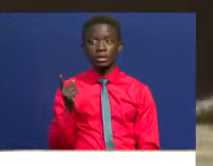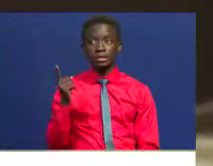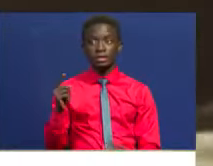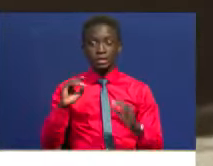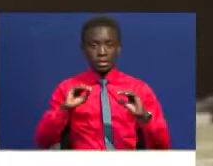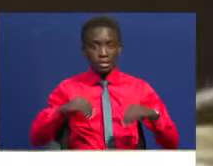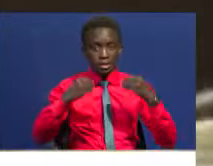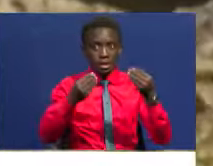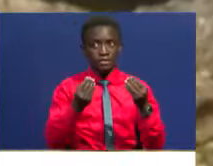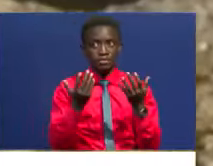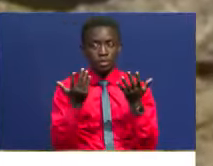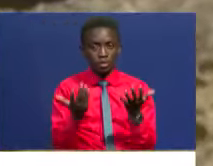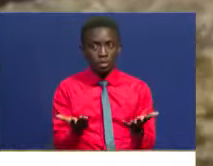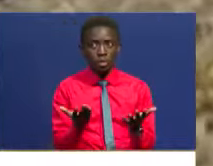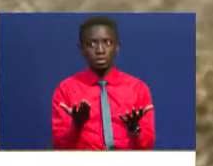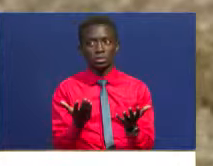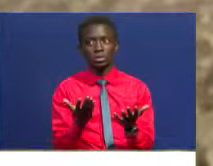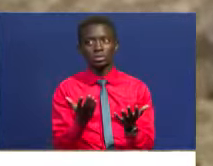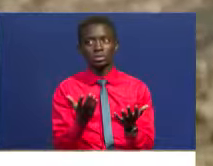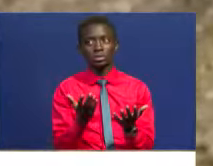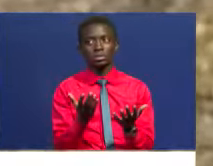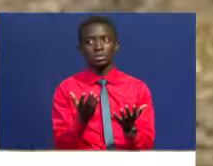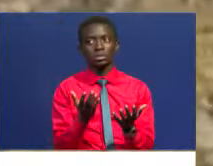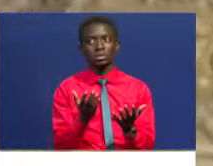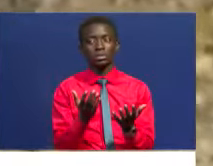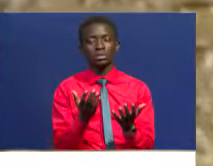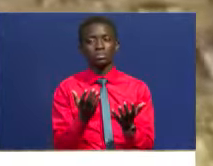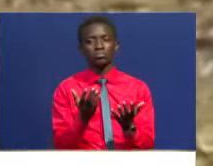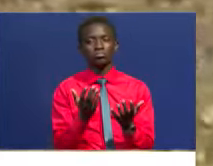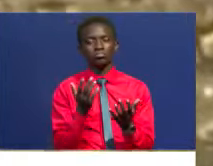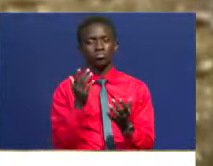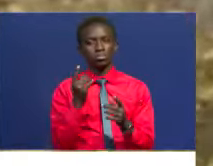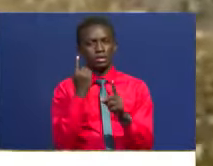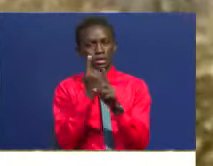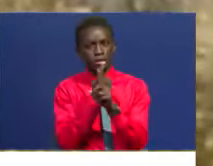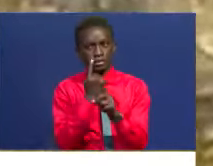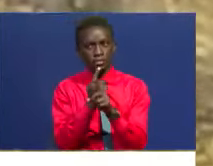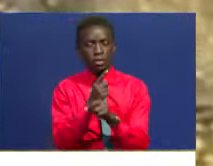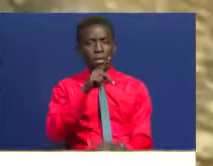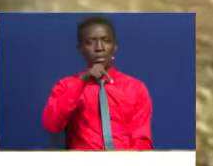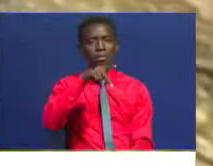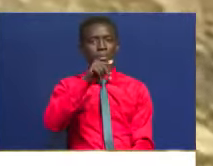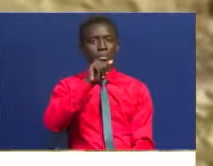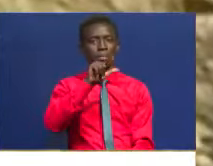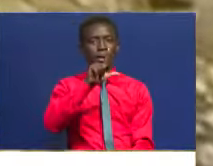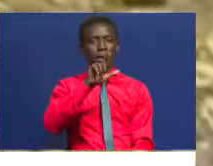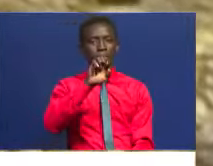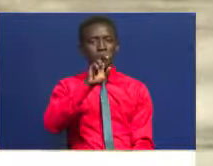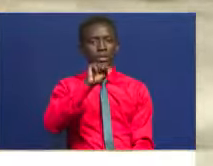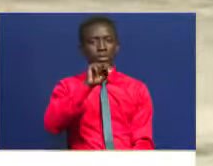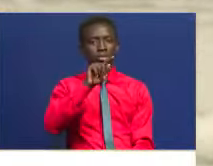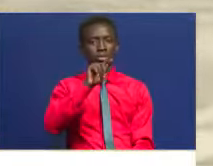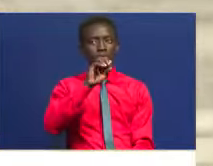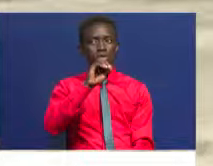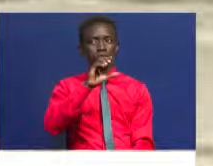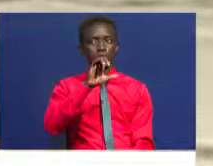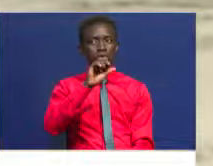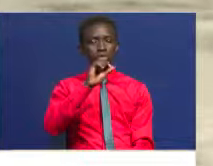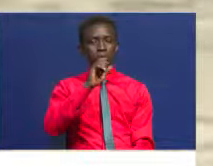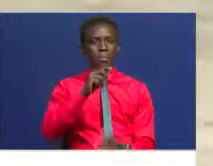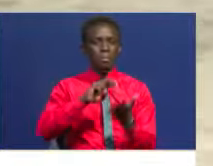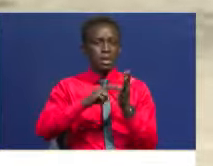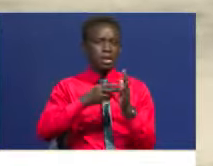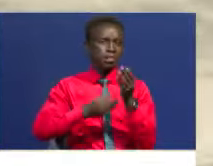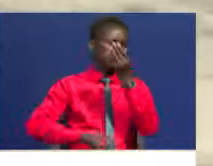provides archaeological and paleontological sites with remains of prehistoric plants